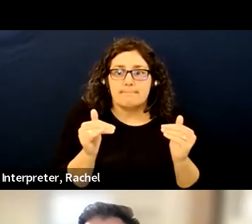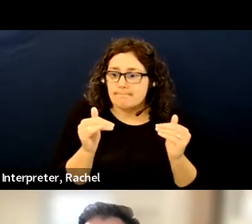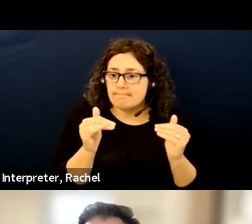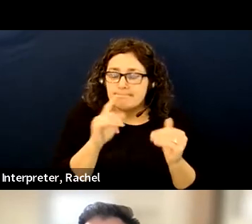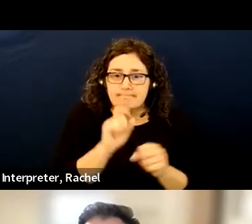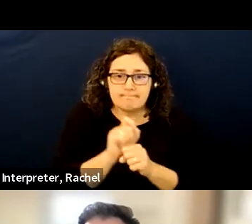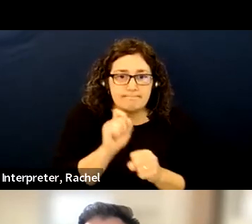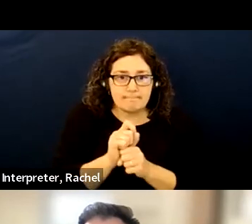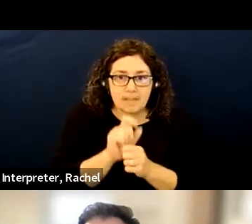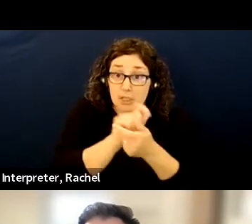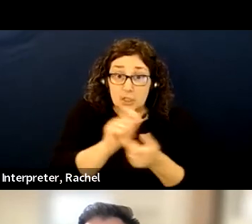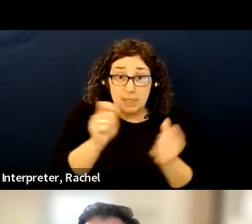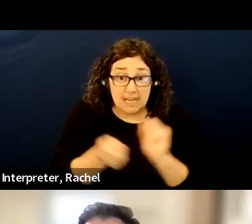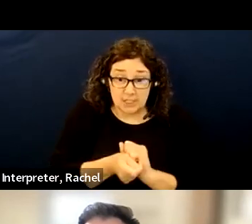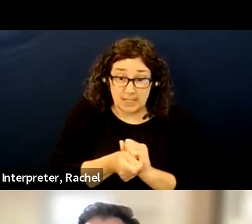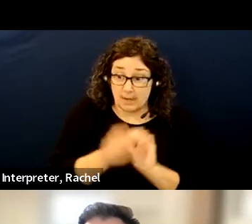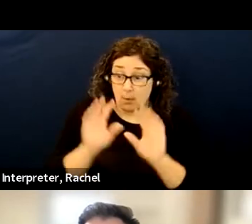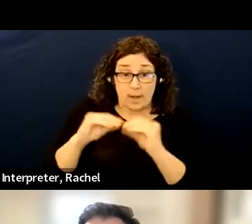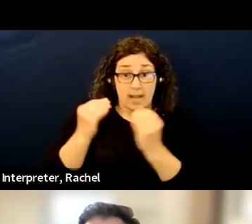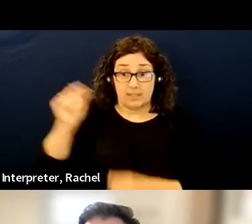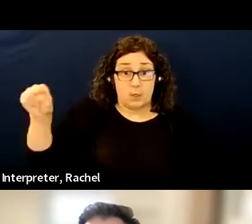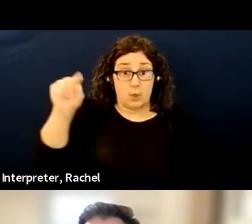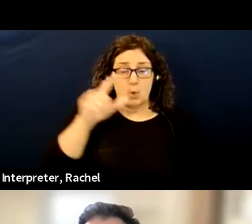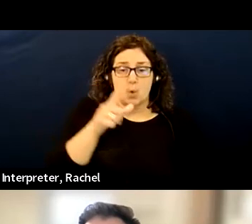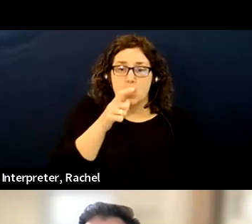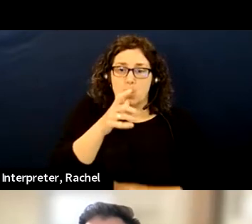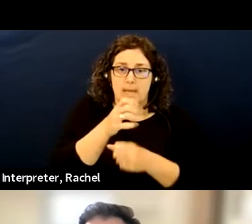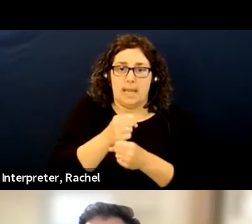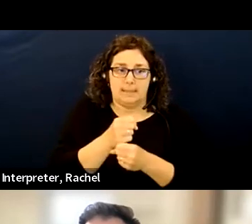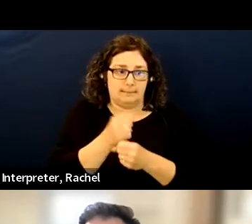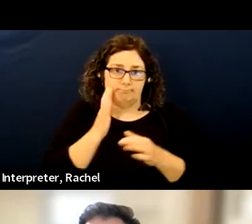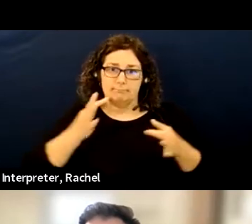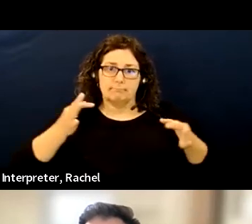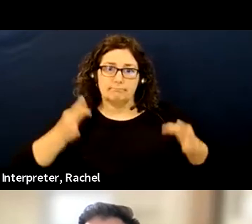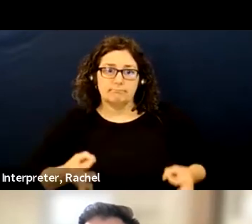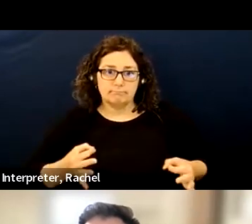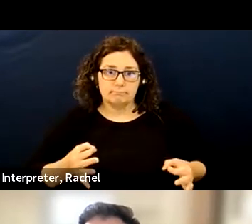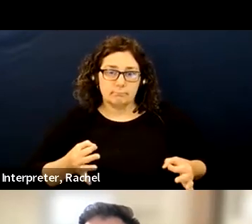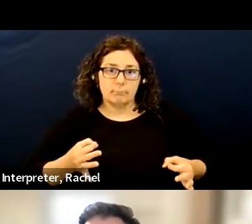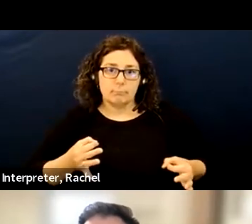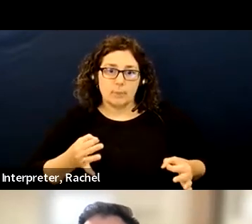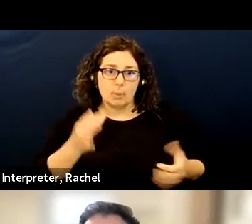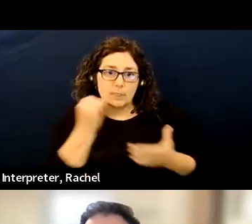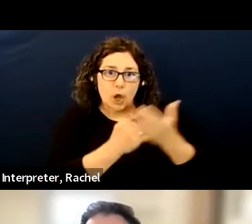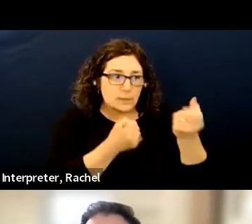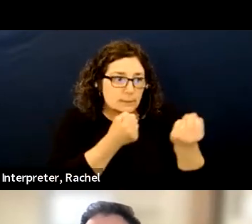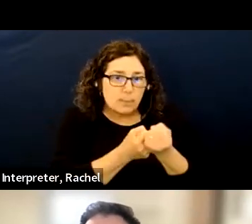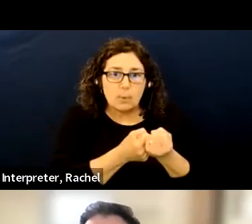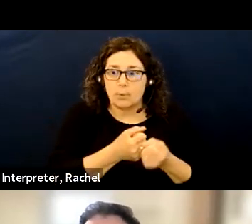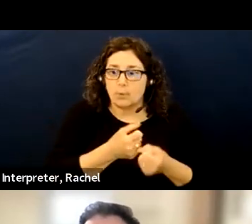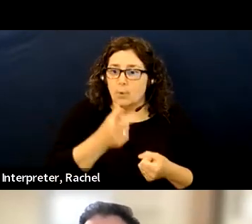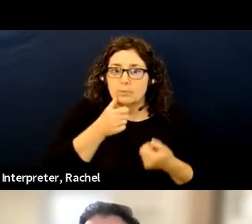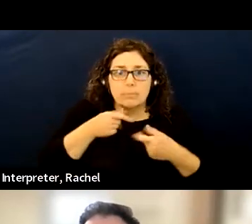actually a change in the nature of organizations and who gets to decide what stories are told or what art gets made? Because